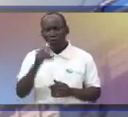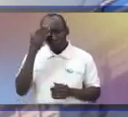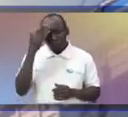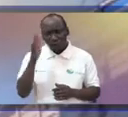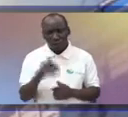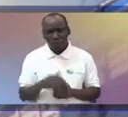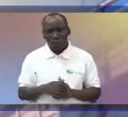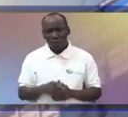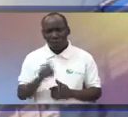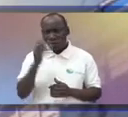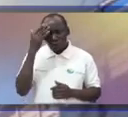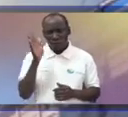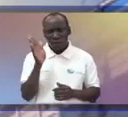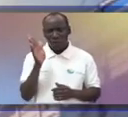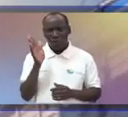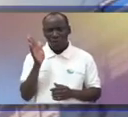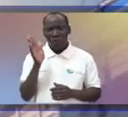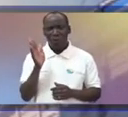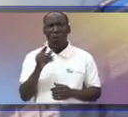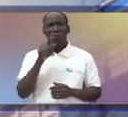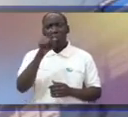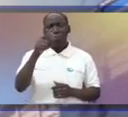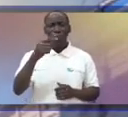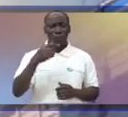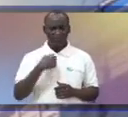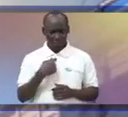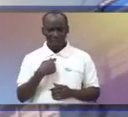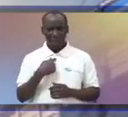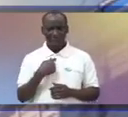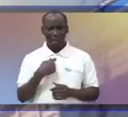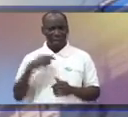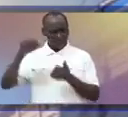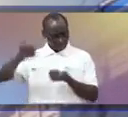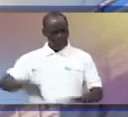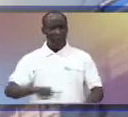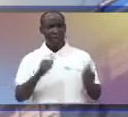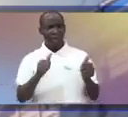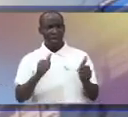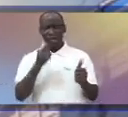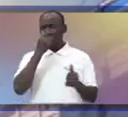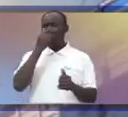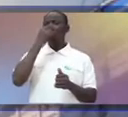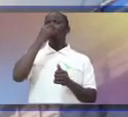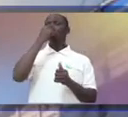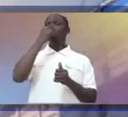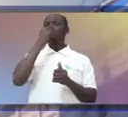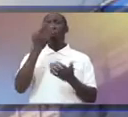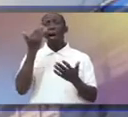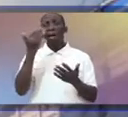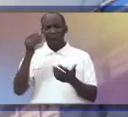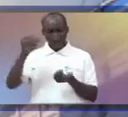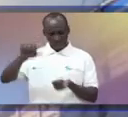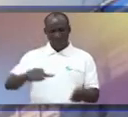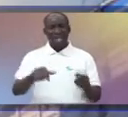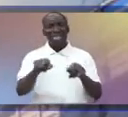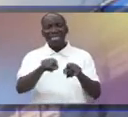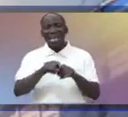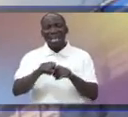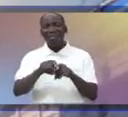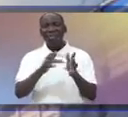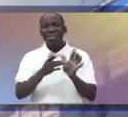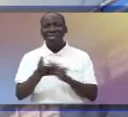ana se munni mu se ye mududu a obon yesu ko kristo yesu mu no obon yesu ko ni wo mu ye mududu o na